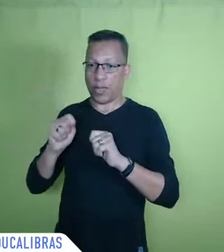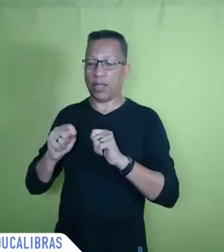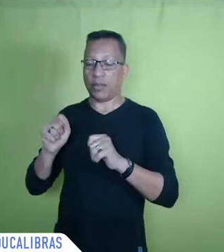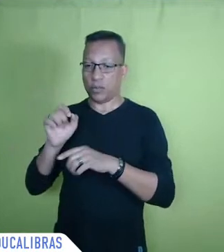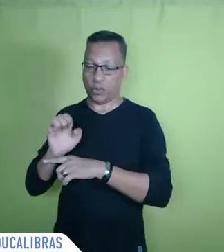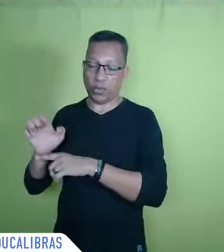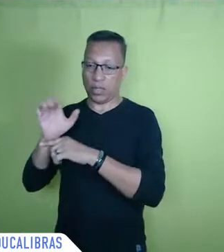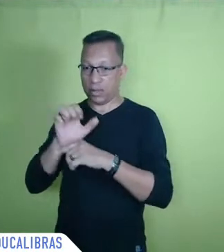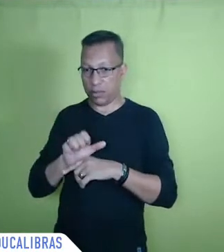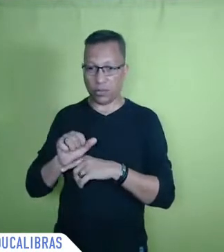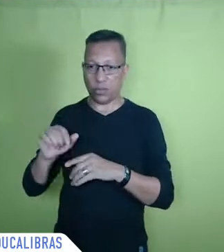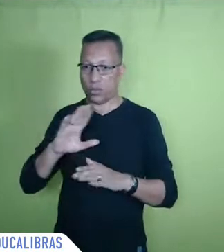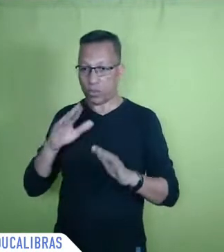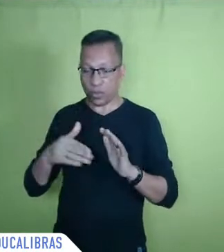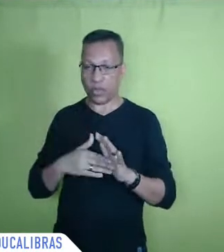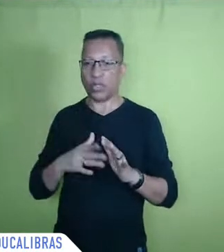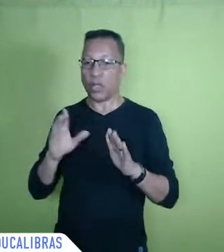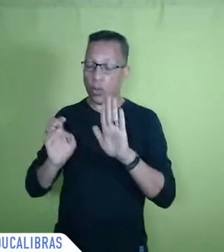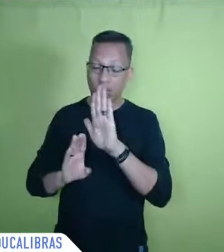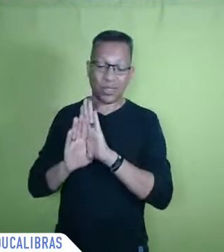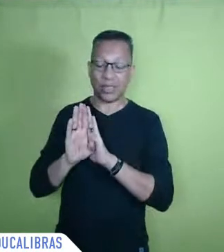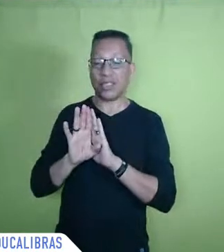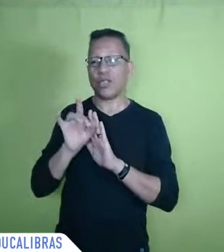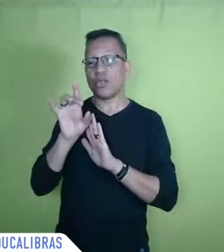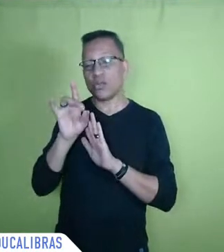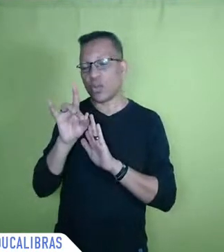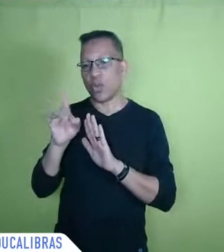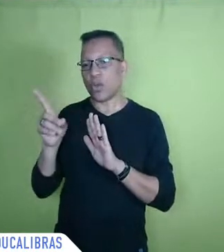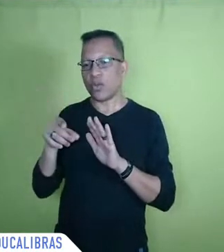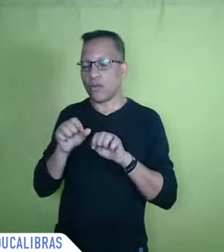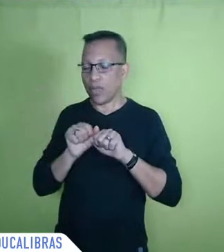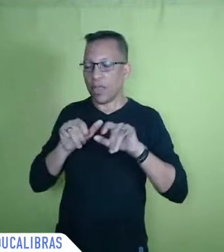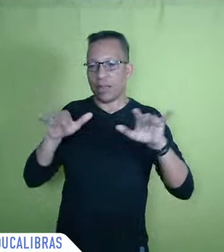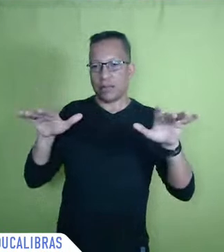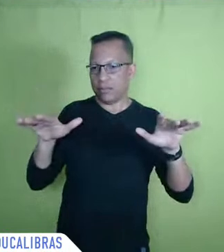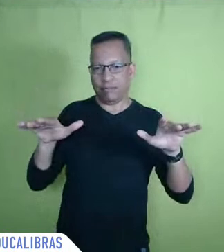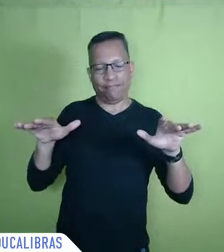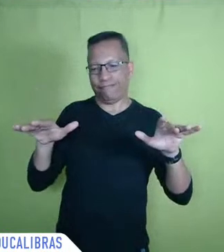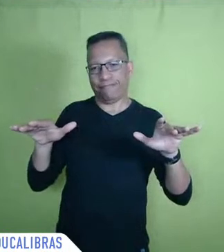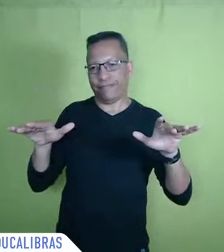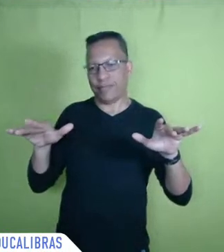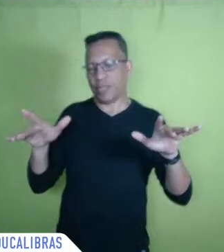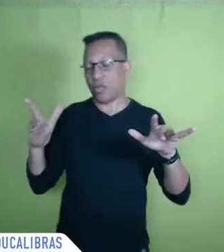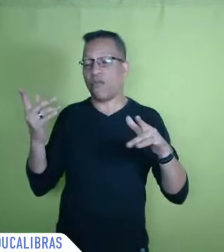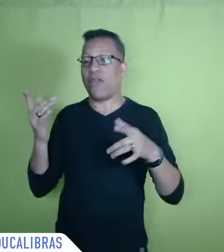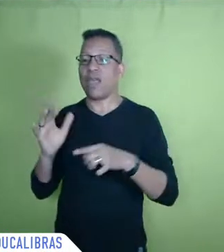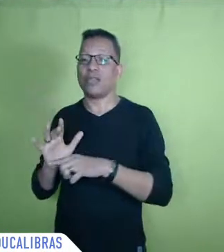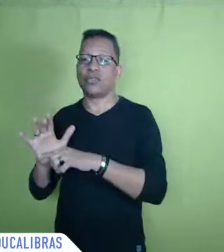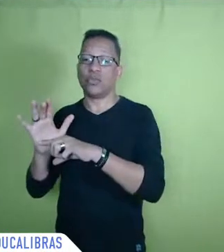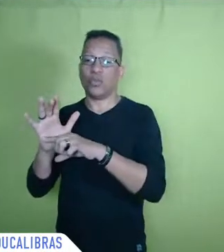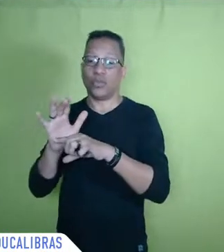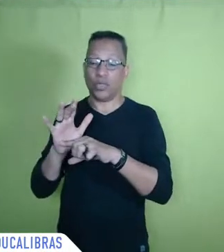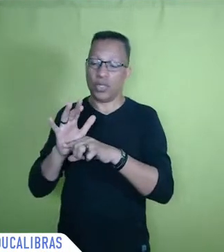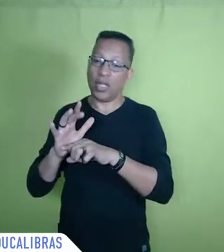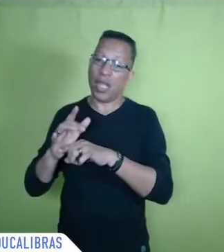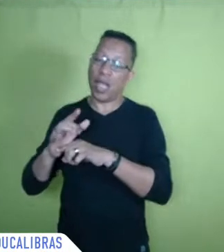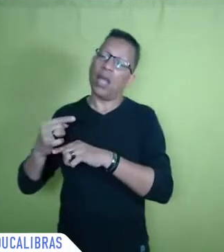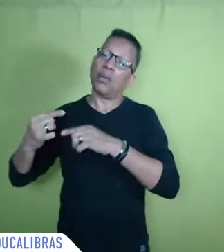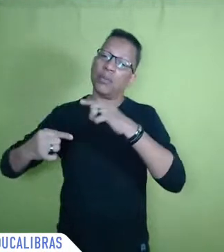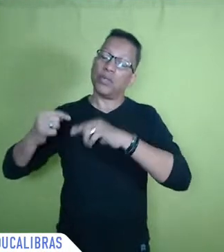the redistribution of the growth of the nation as a whole. So if we grow, it won't